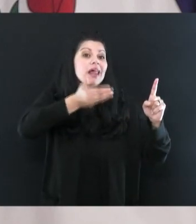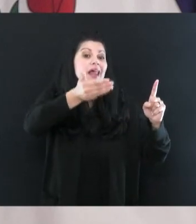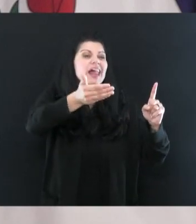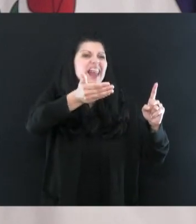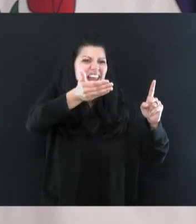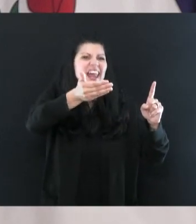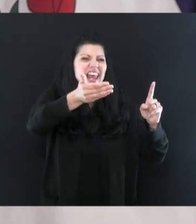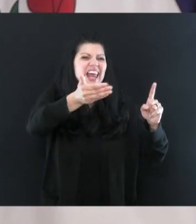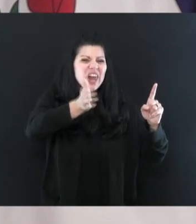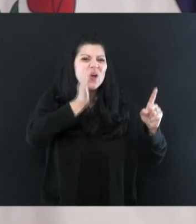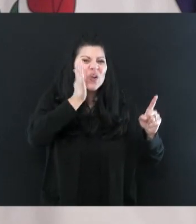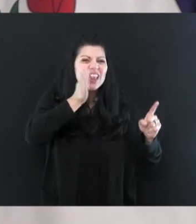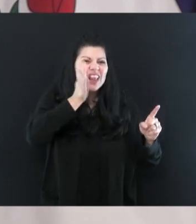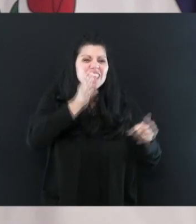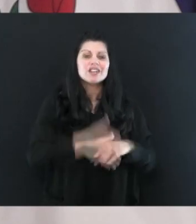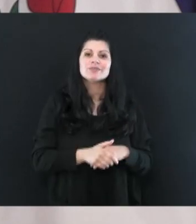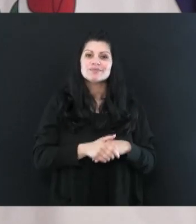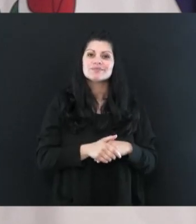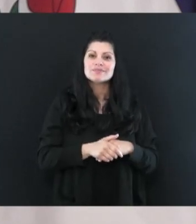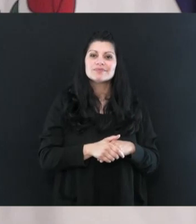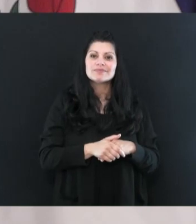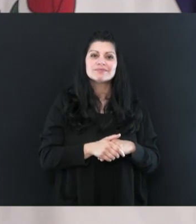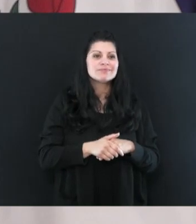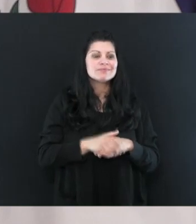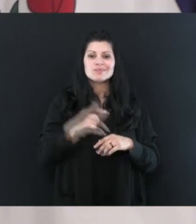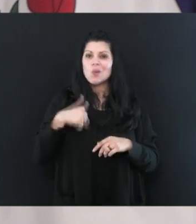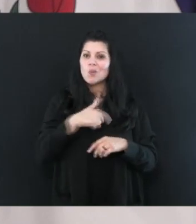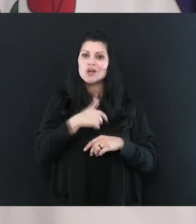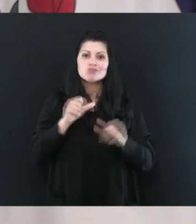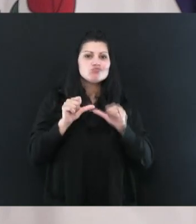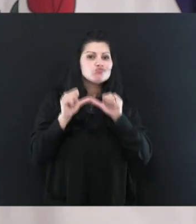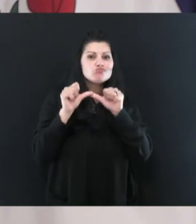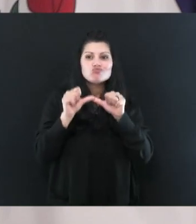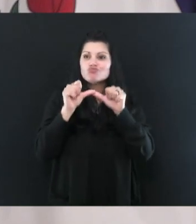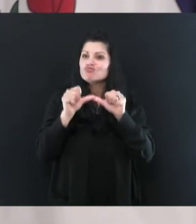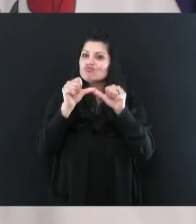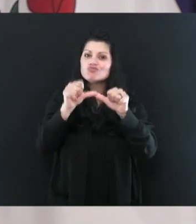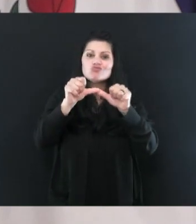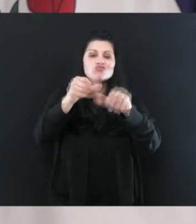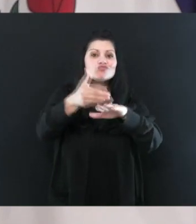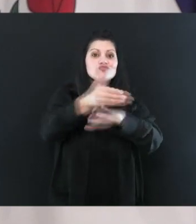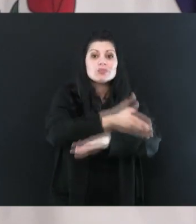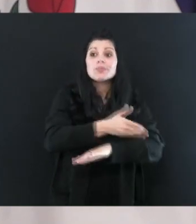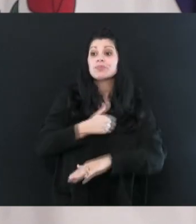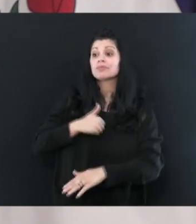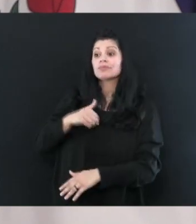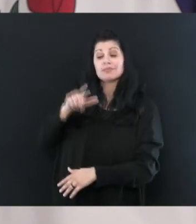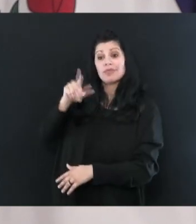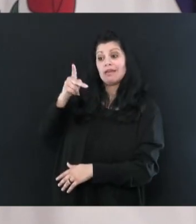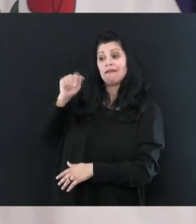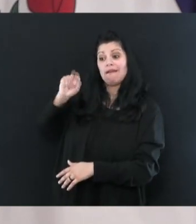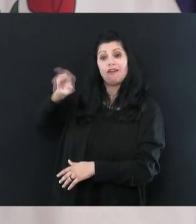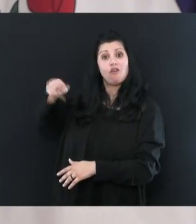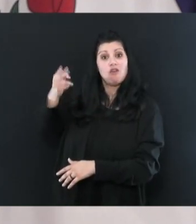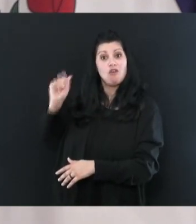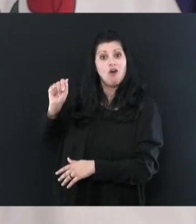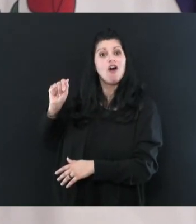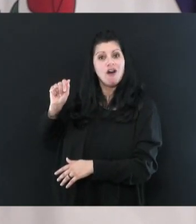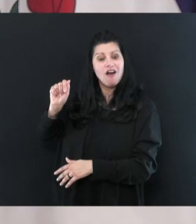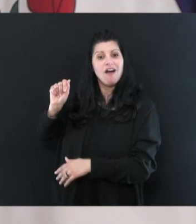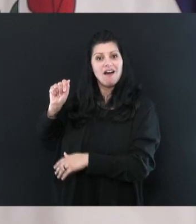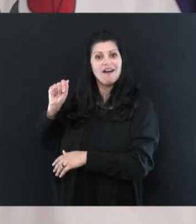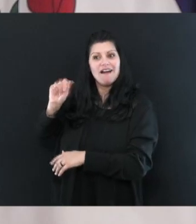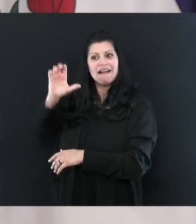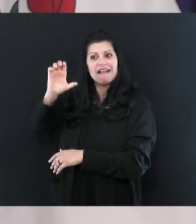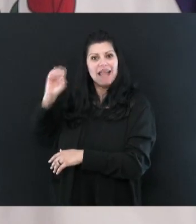to come, and we're just going to keep at it. I congratulate Kanawha County today. I just saw this just a few seconds